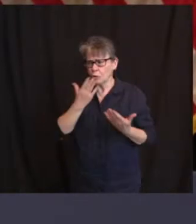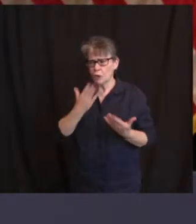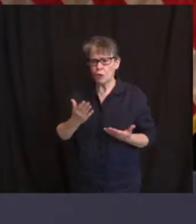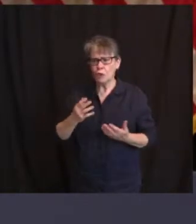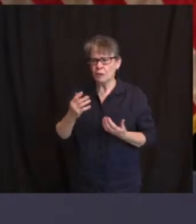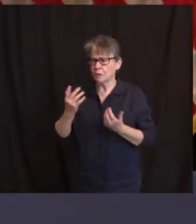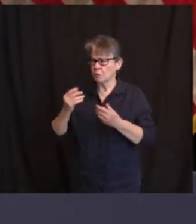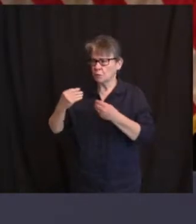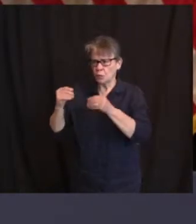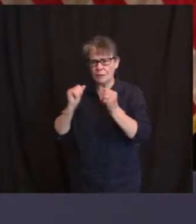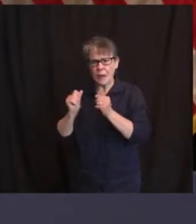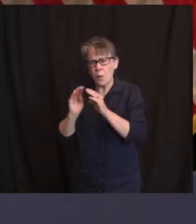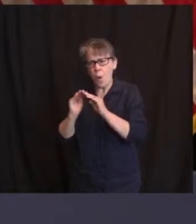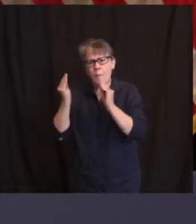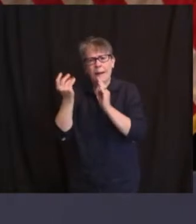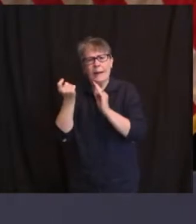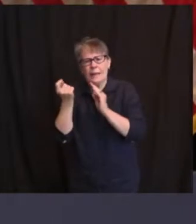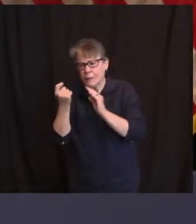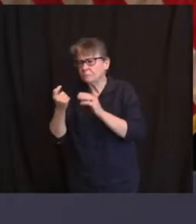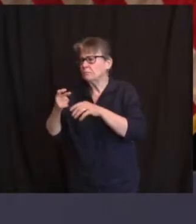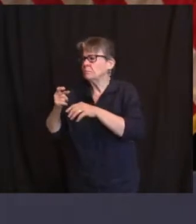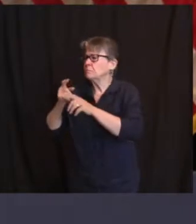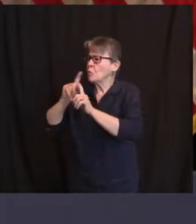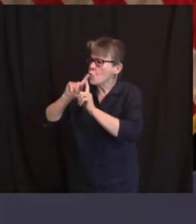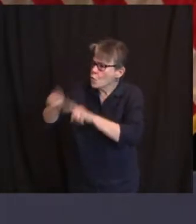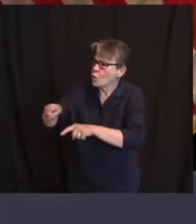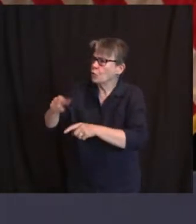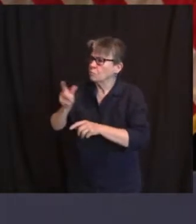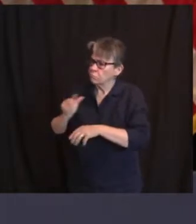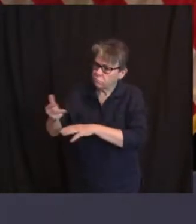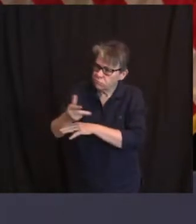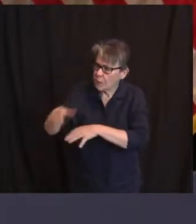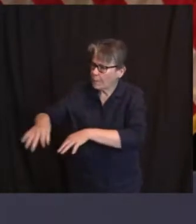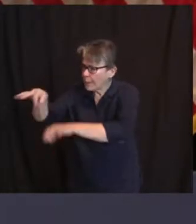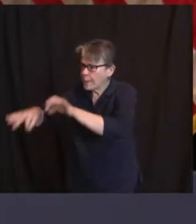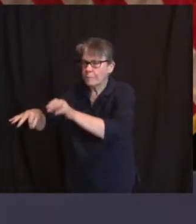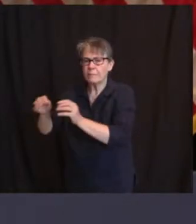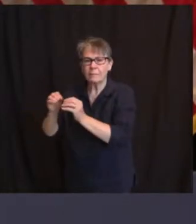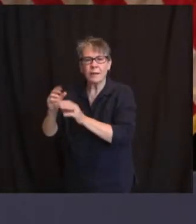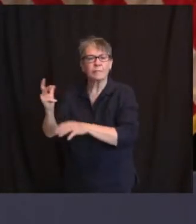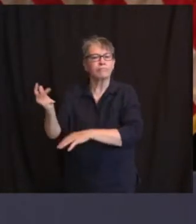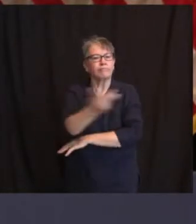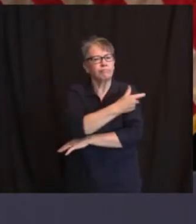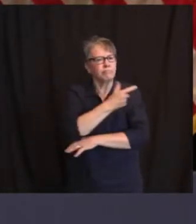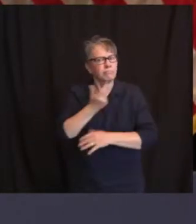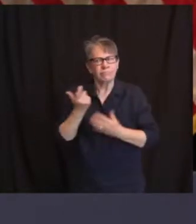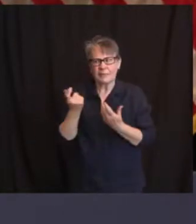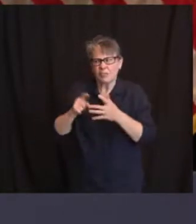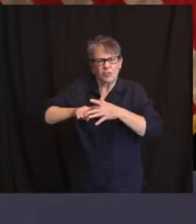out. And having said that, and so, by the way, you got to eat. You got to